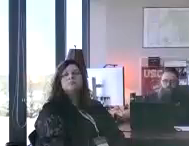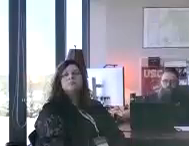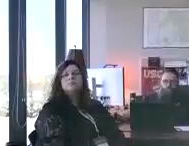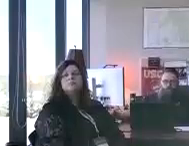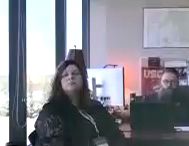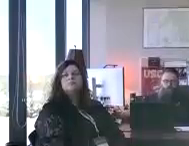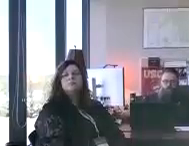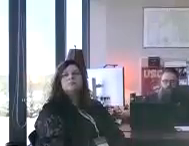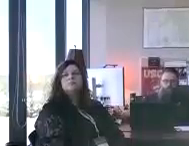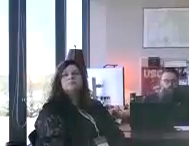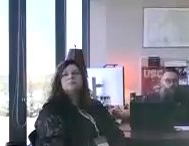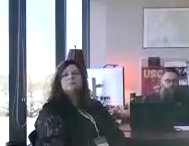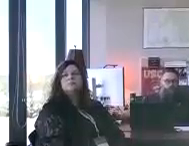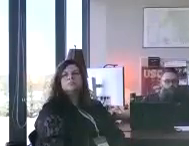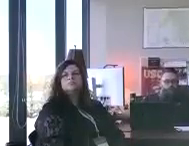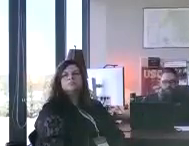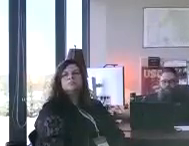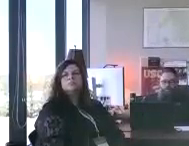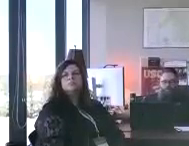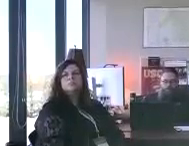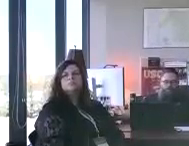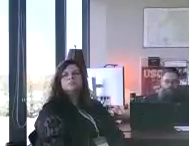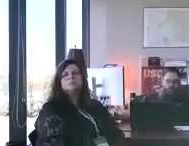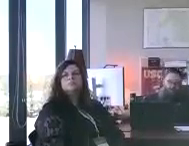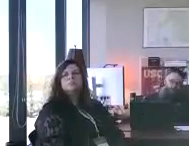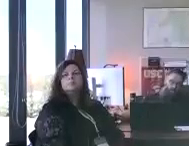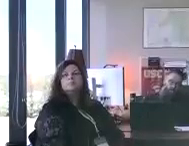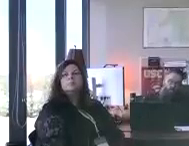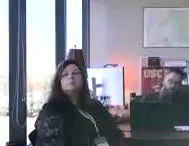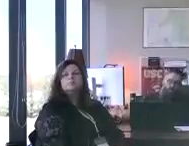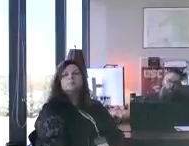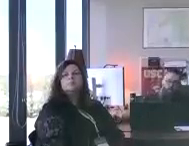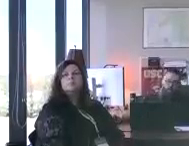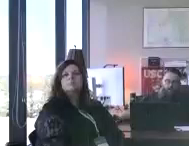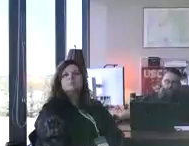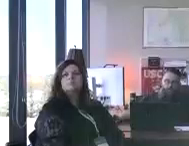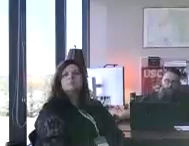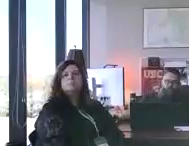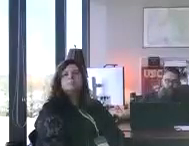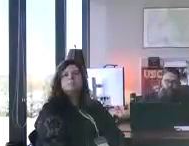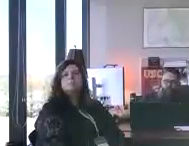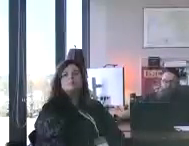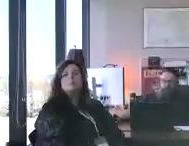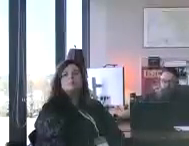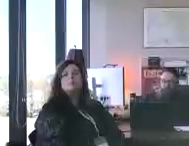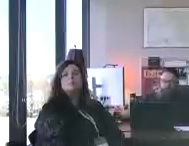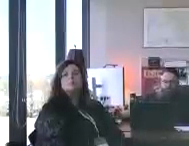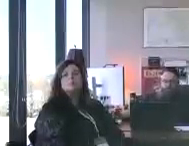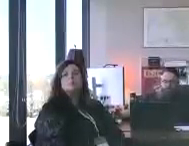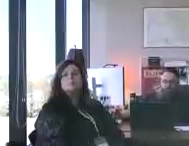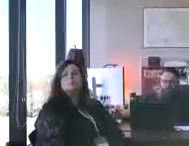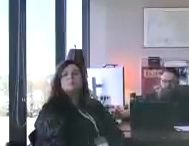service codes that will be given more time. And I've certainly heard that discussed as well. All right, service and